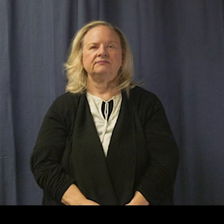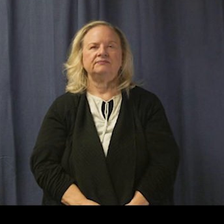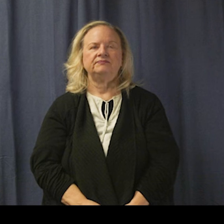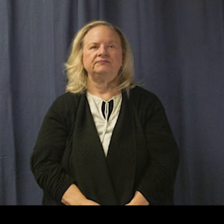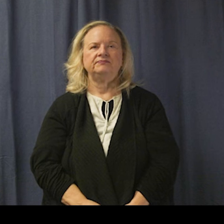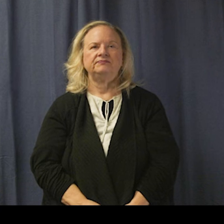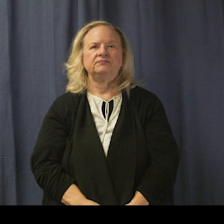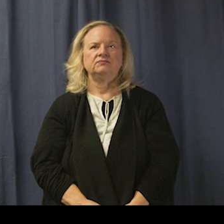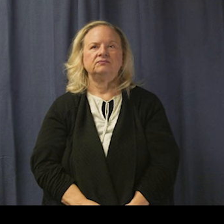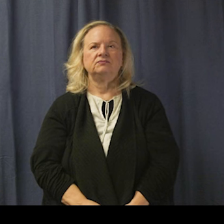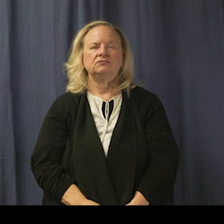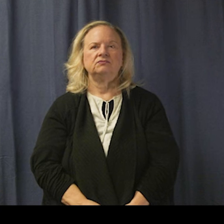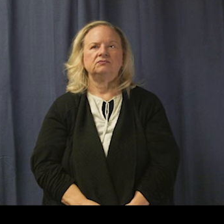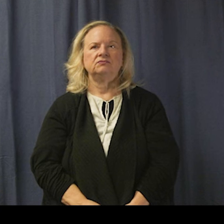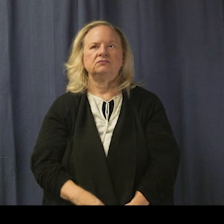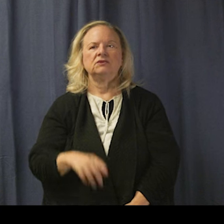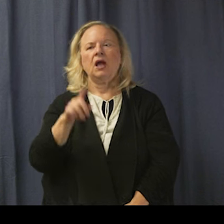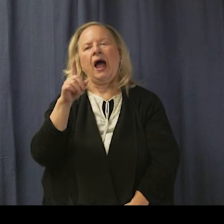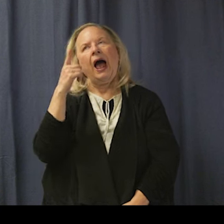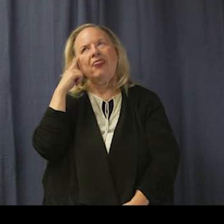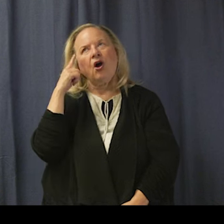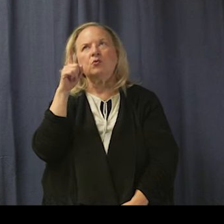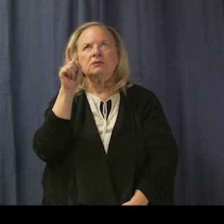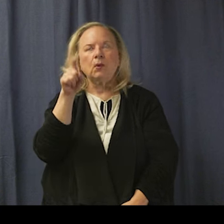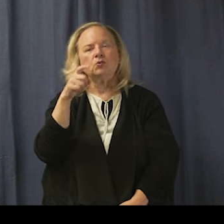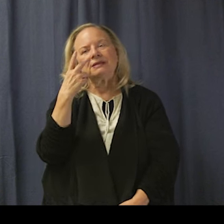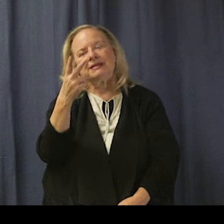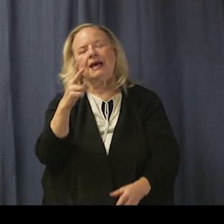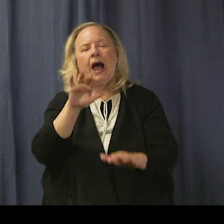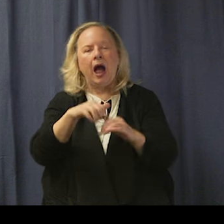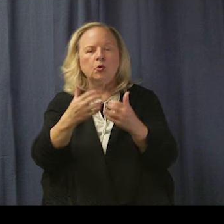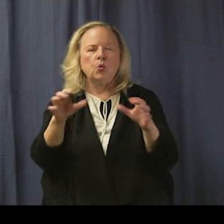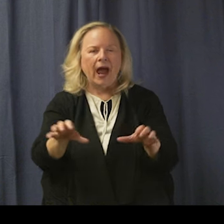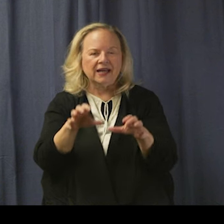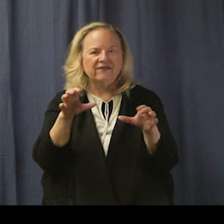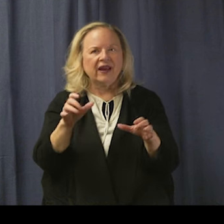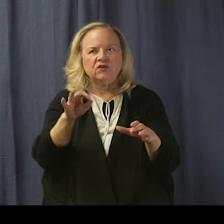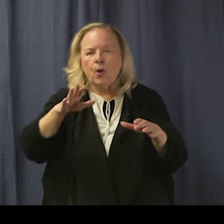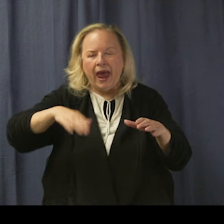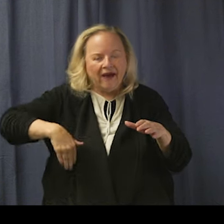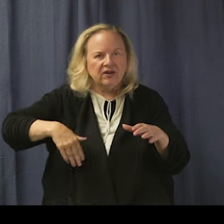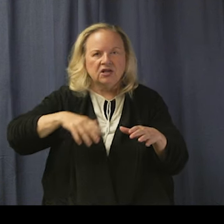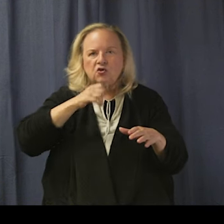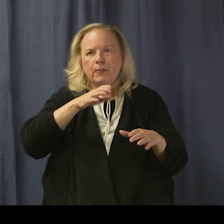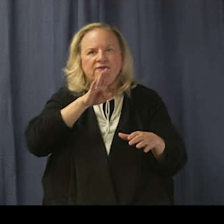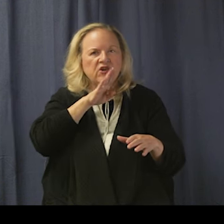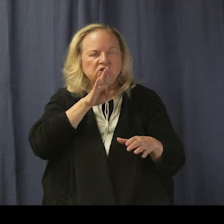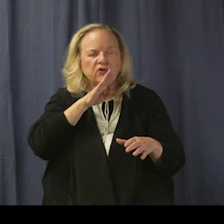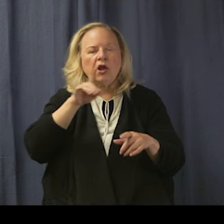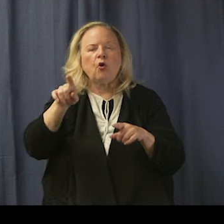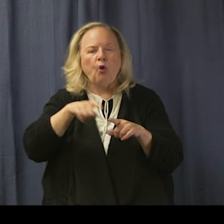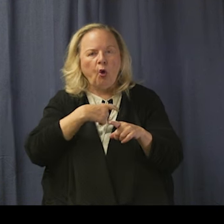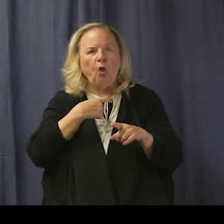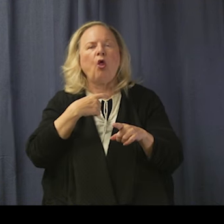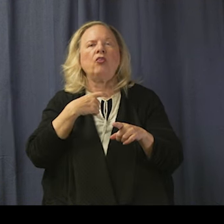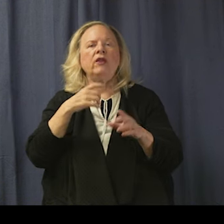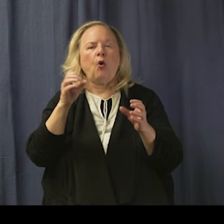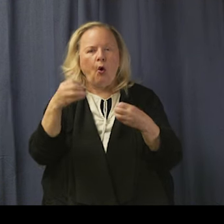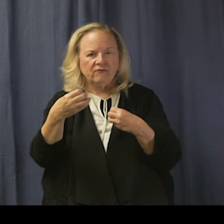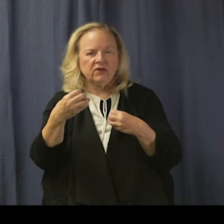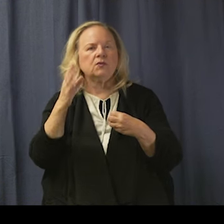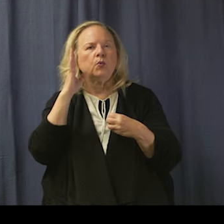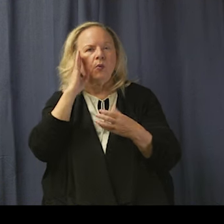I have here that you need to activate. I thought I was going to show you how to activate it. But if any of you have it, don't be frustrated. Call the office